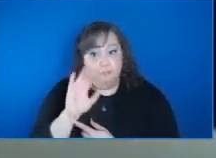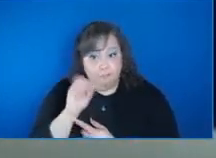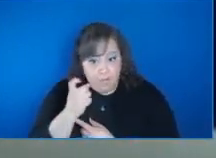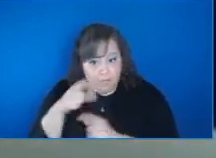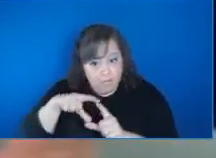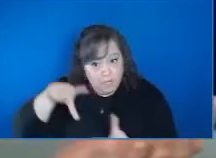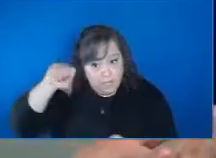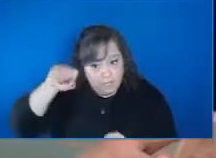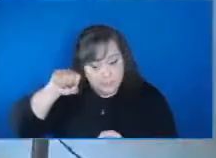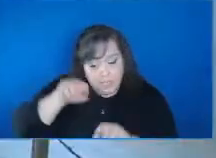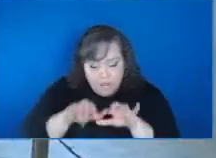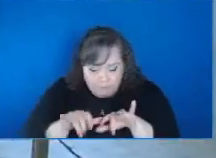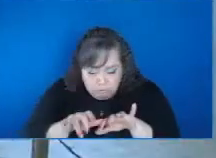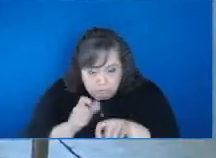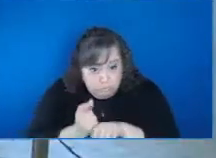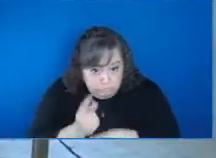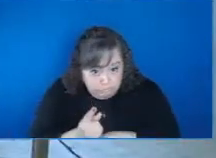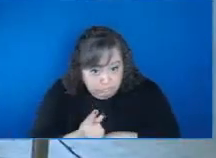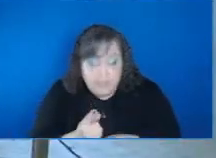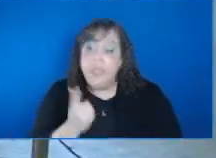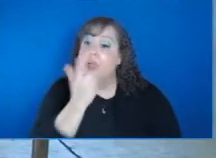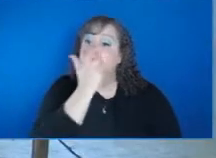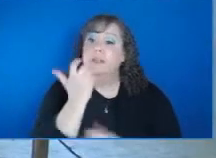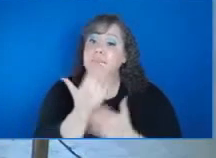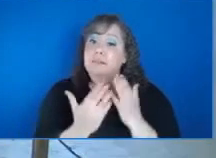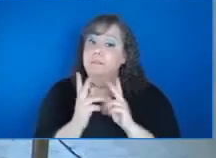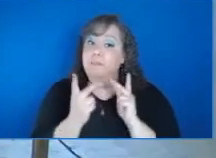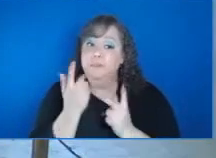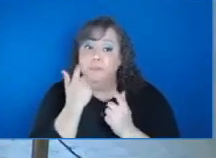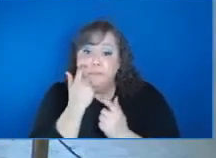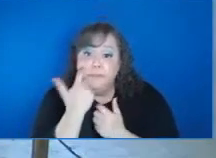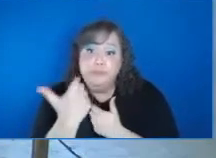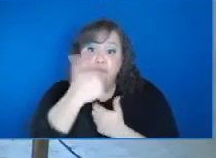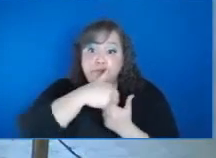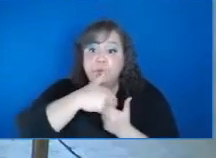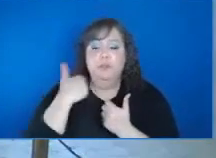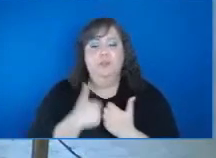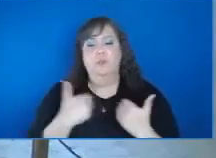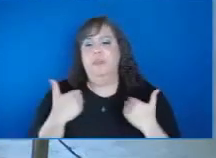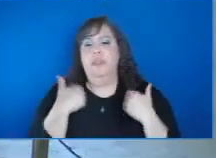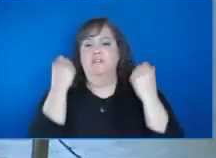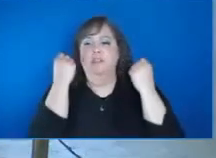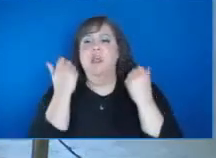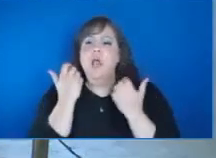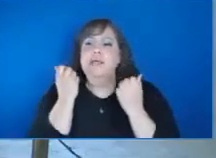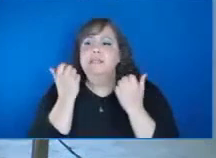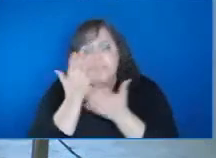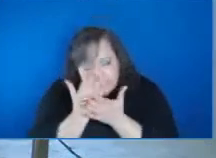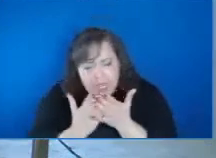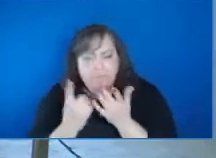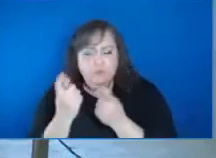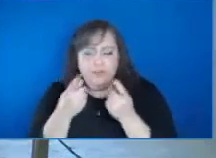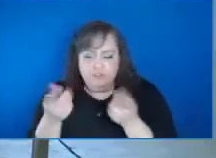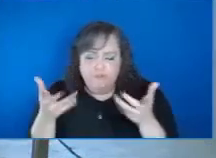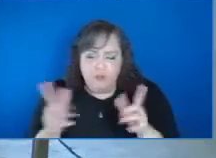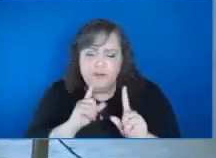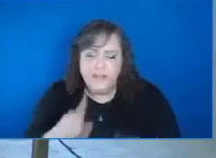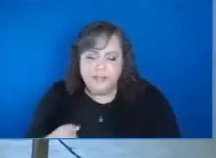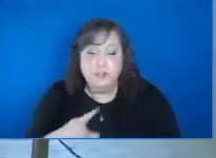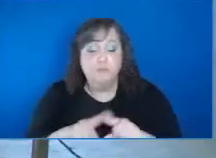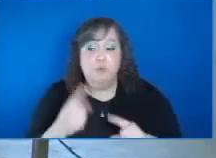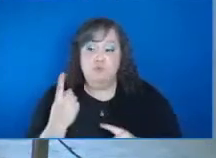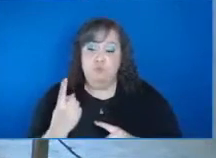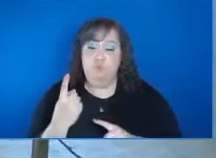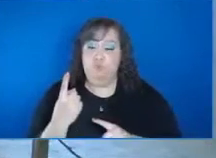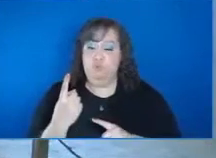just tuning in, we are getting a lot of some of the questions that you've handled. One that I think we have got like